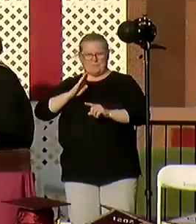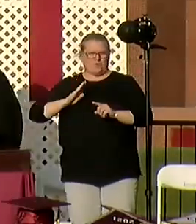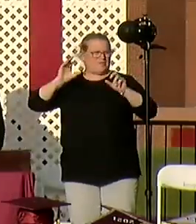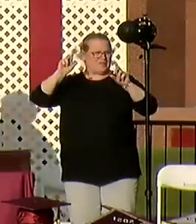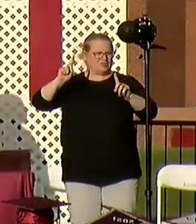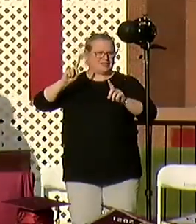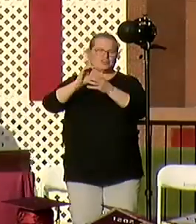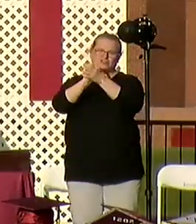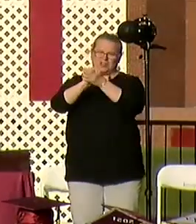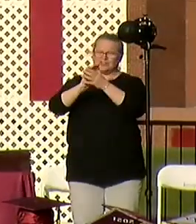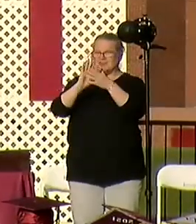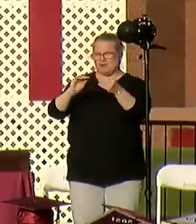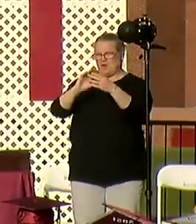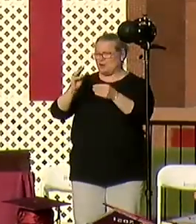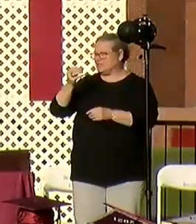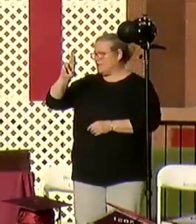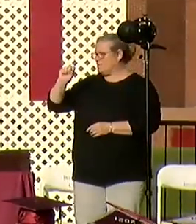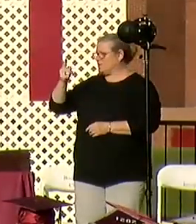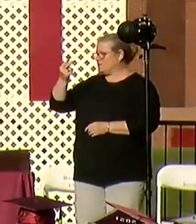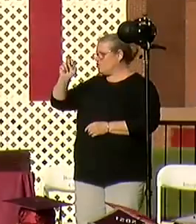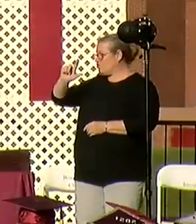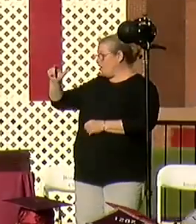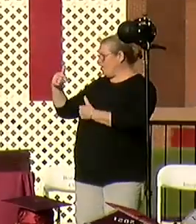congratulatory remarks. Mrs. Thal.